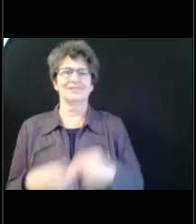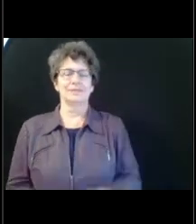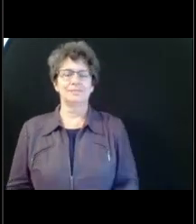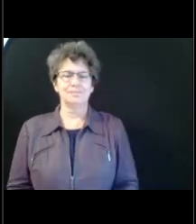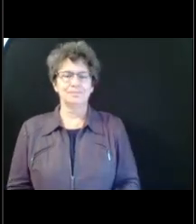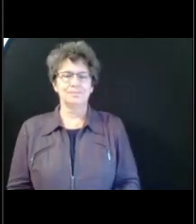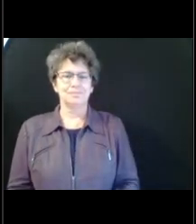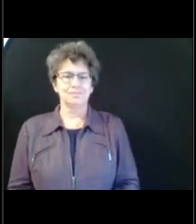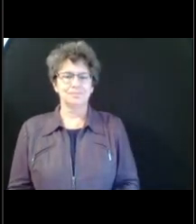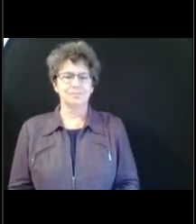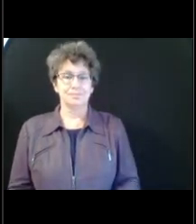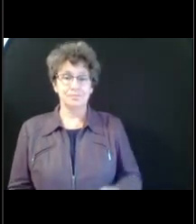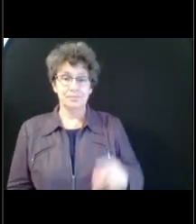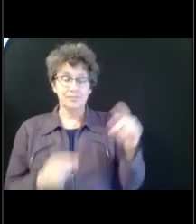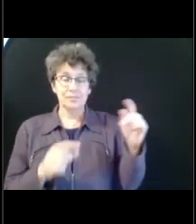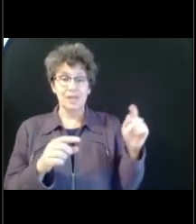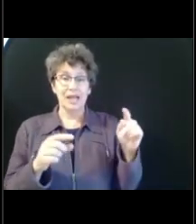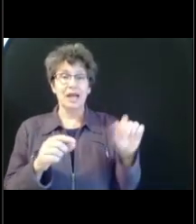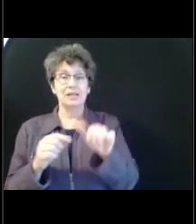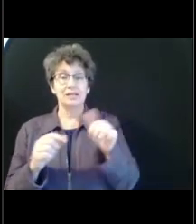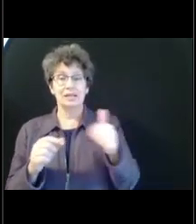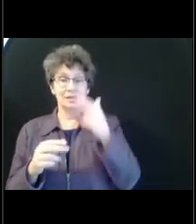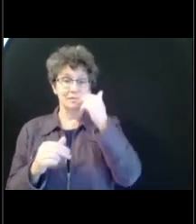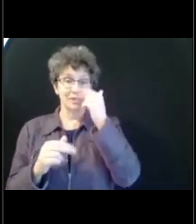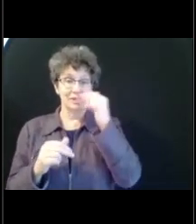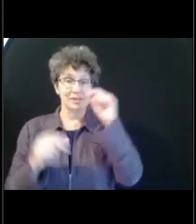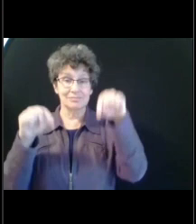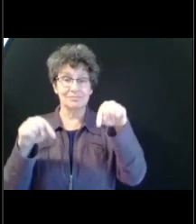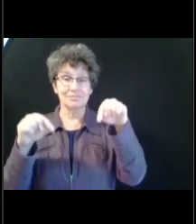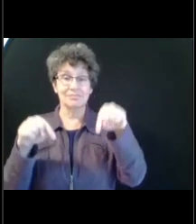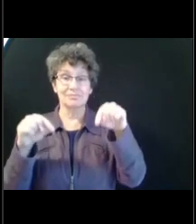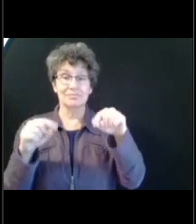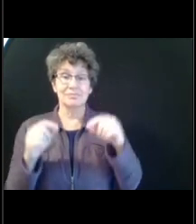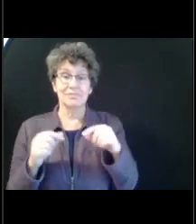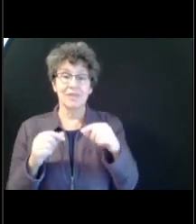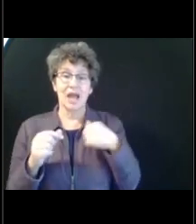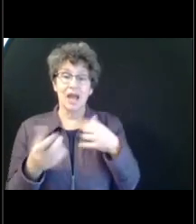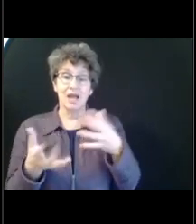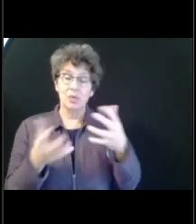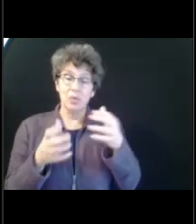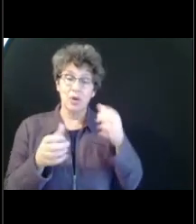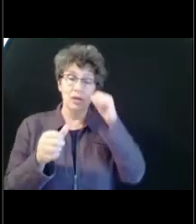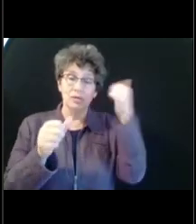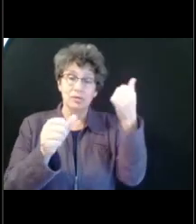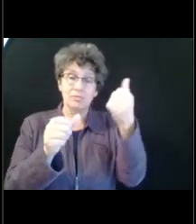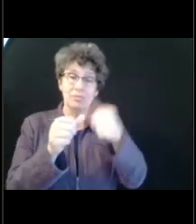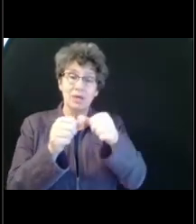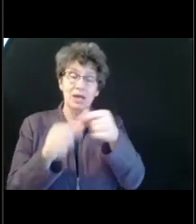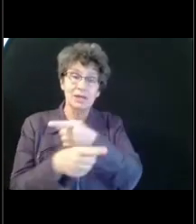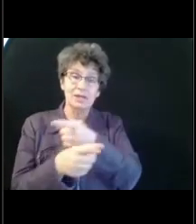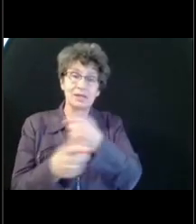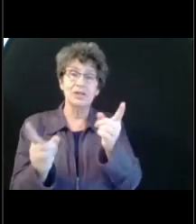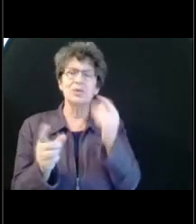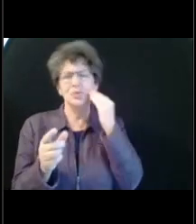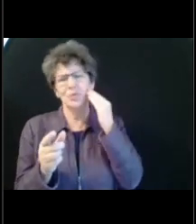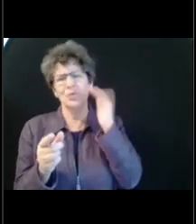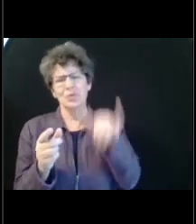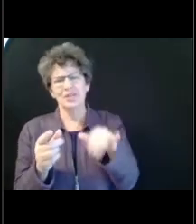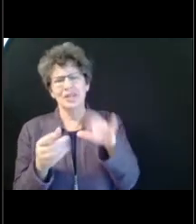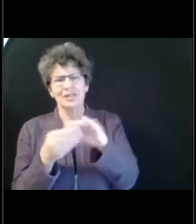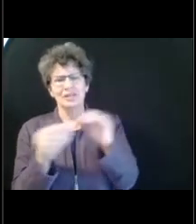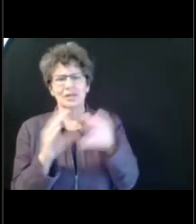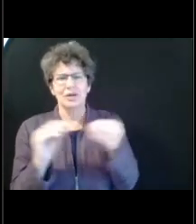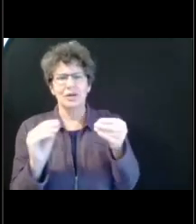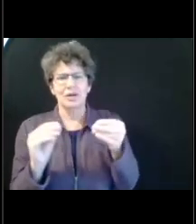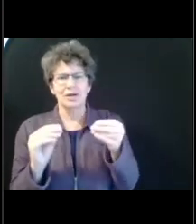My cartoon was to remind me to remind you, and I suspect you know the story already. The princess